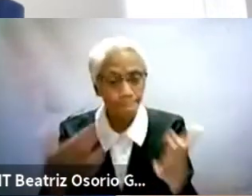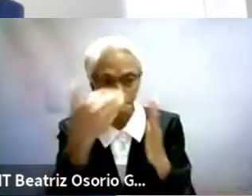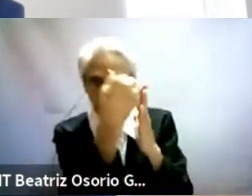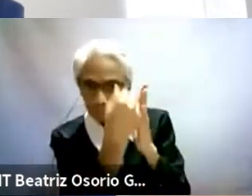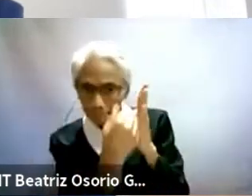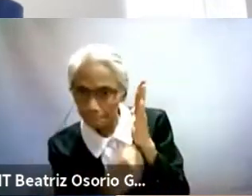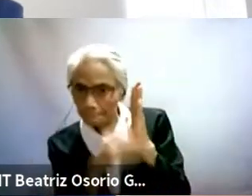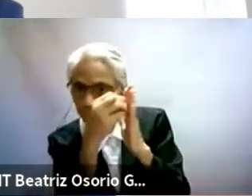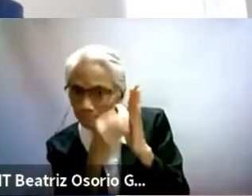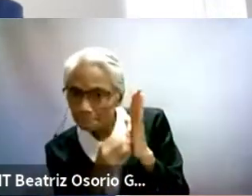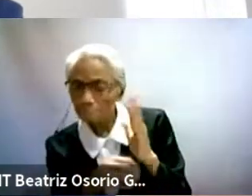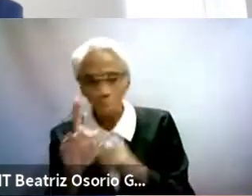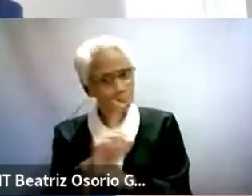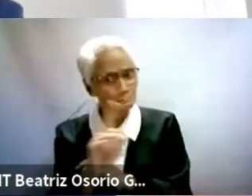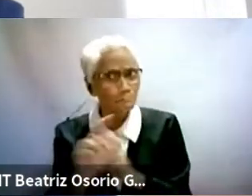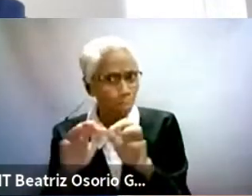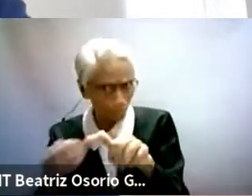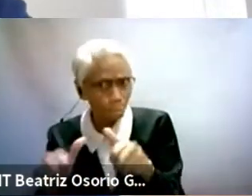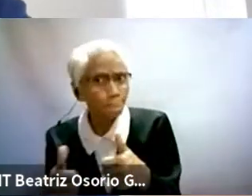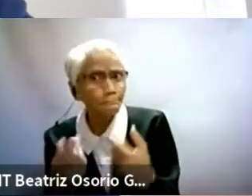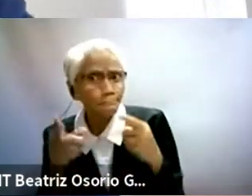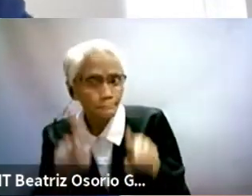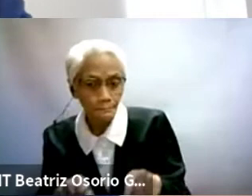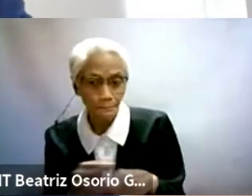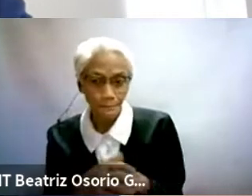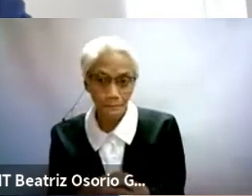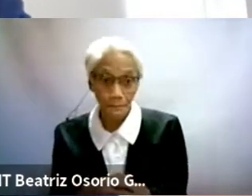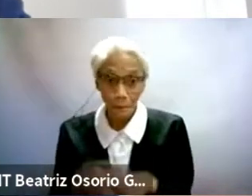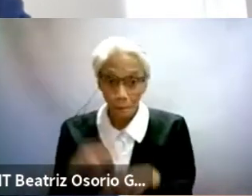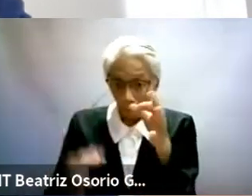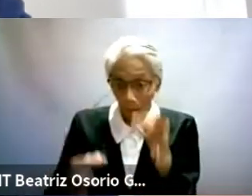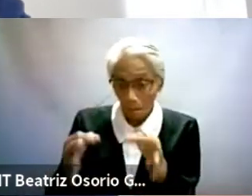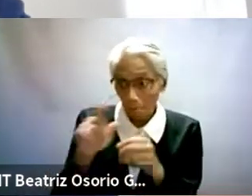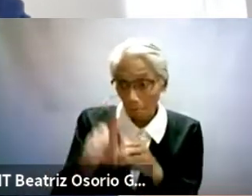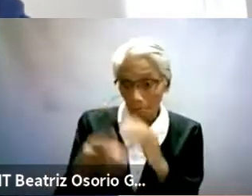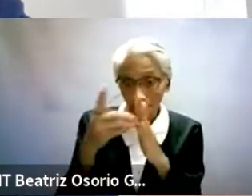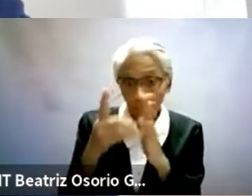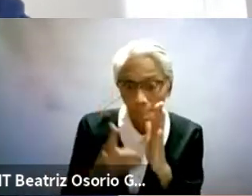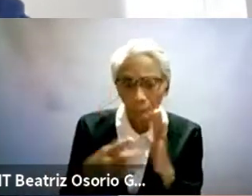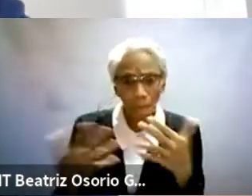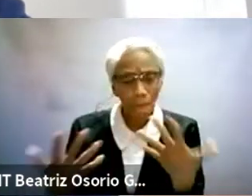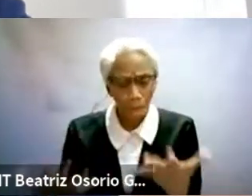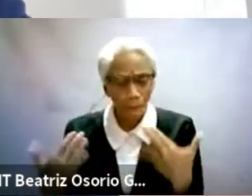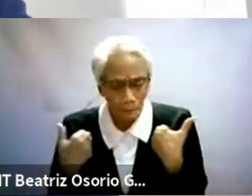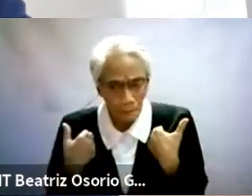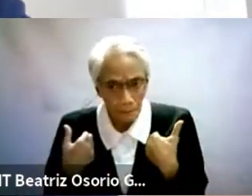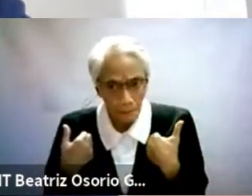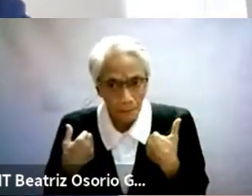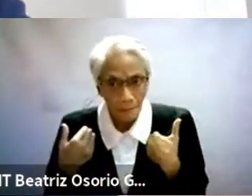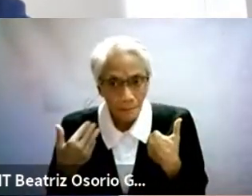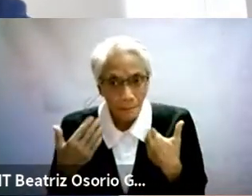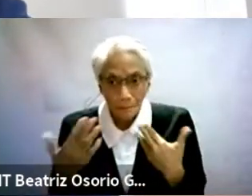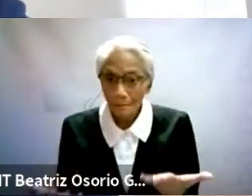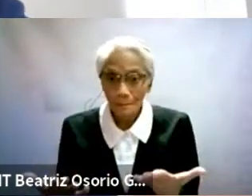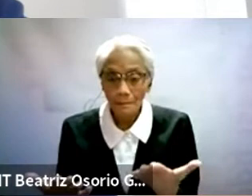what good looks like. With the adoption of the general comment, we have that framework. It is at